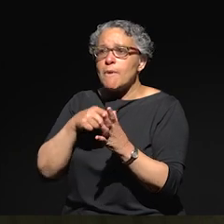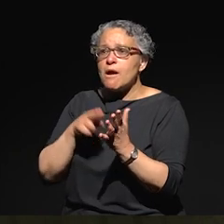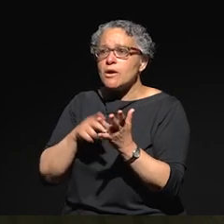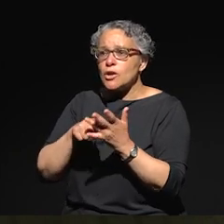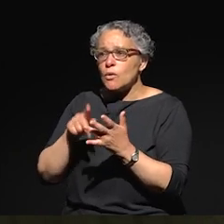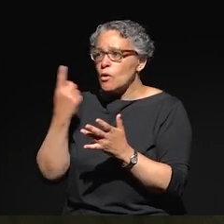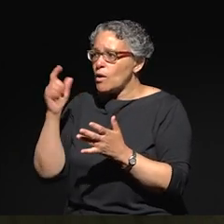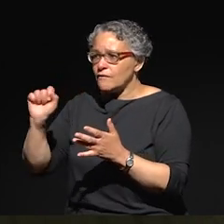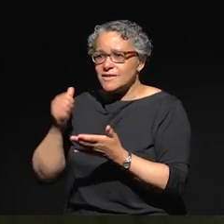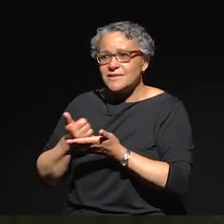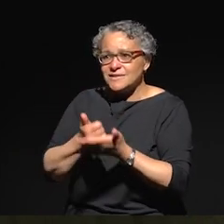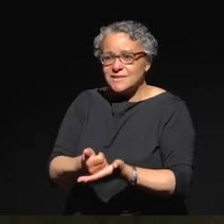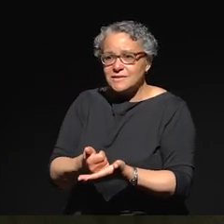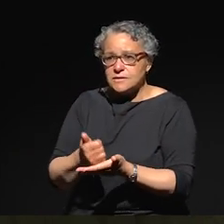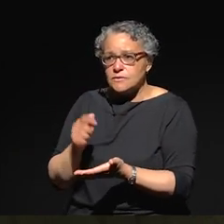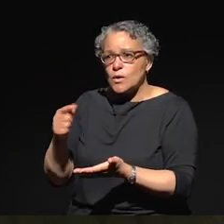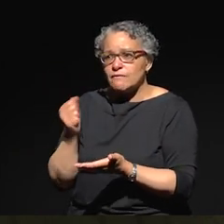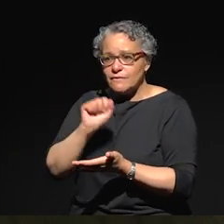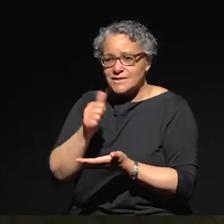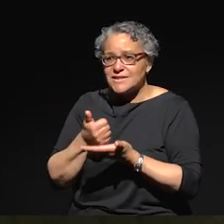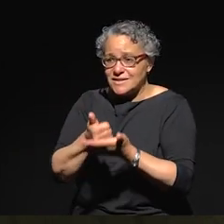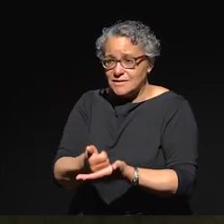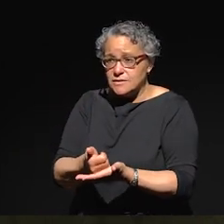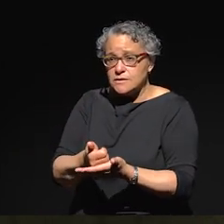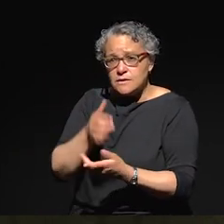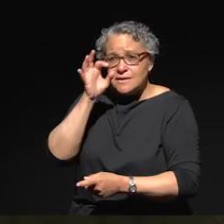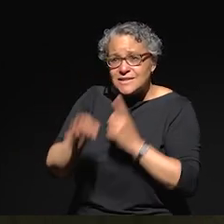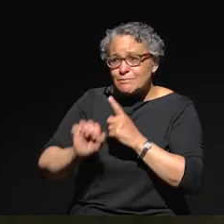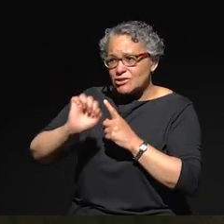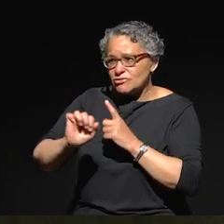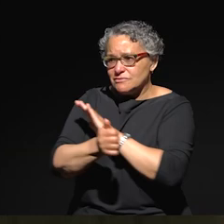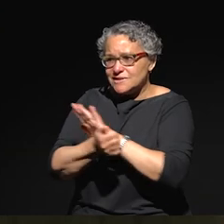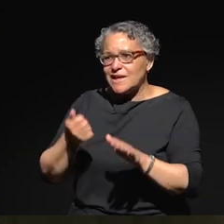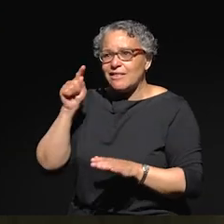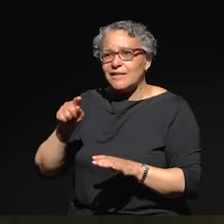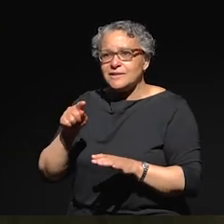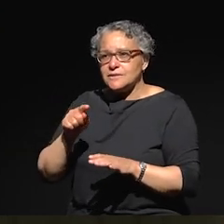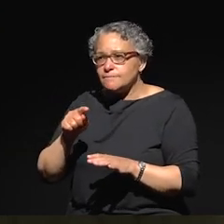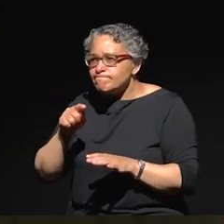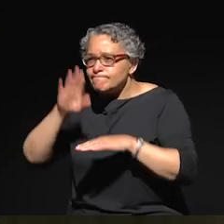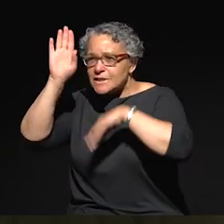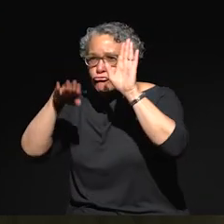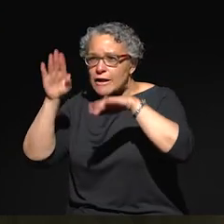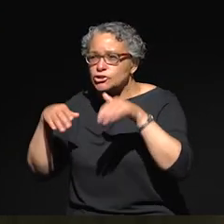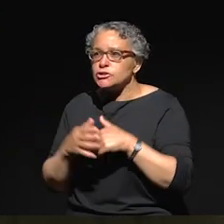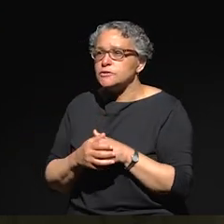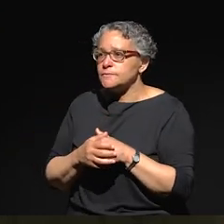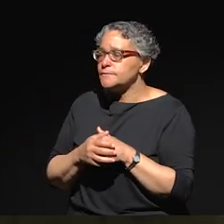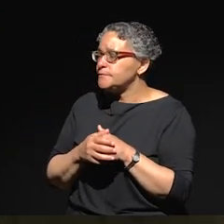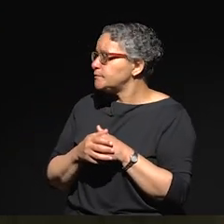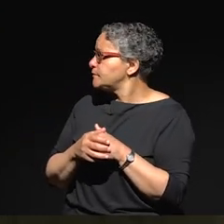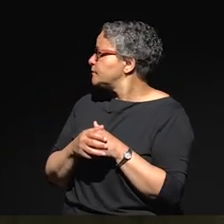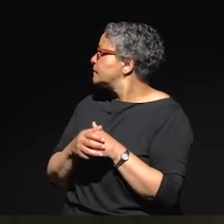another, who specialized in this kind of decoration based on antique forms and the observation of antique decorations, like antique Roman